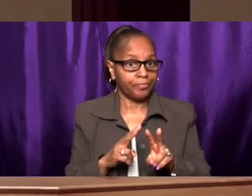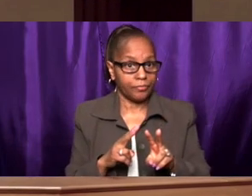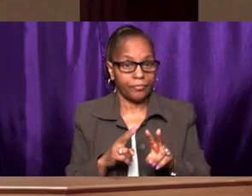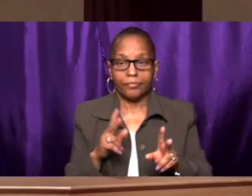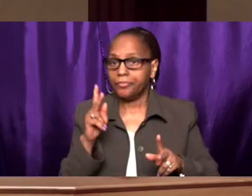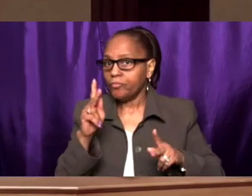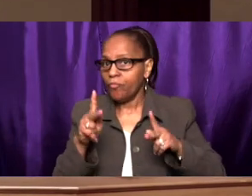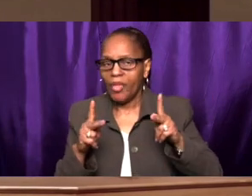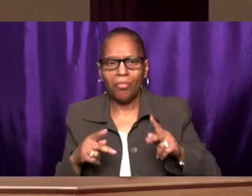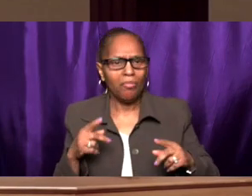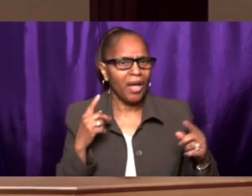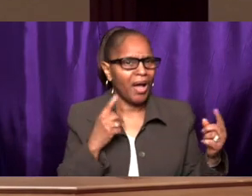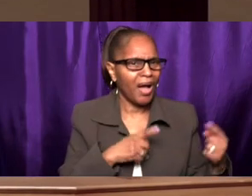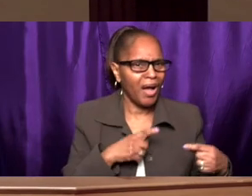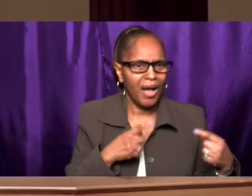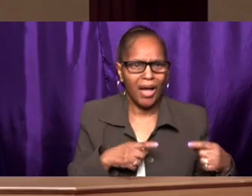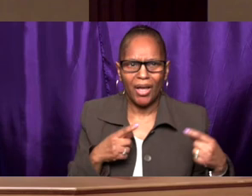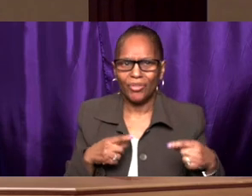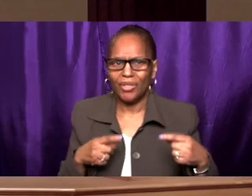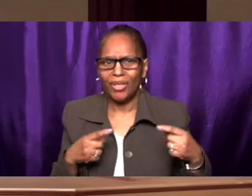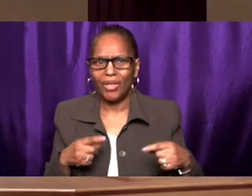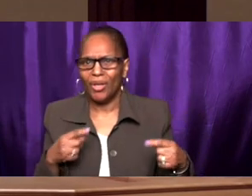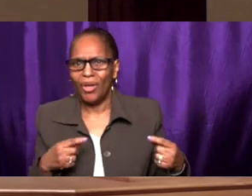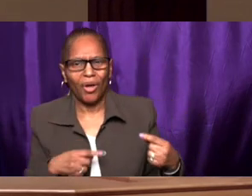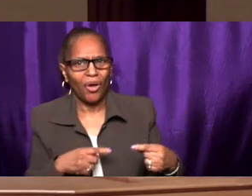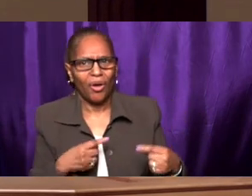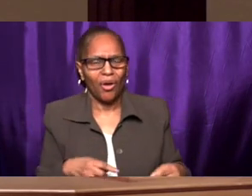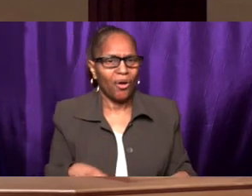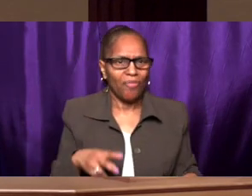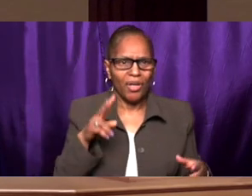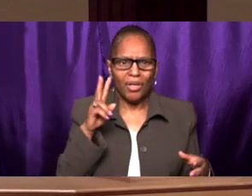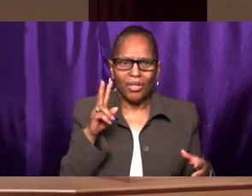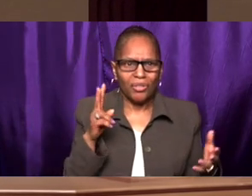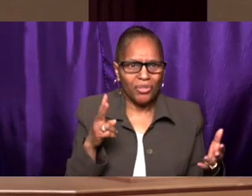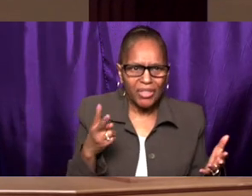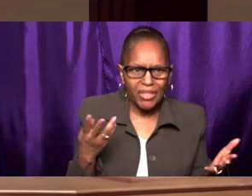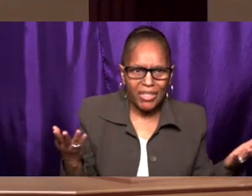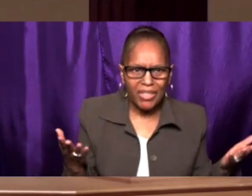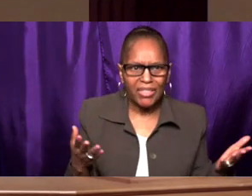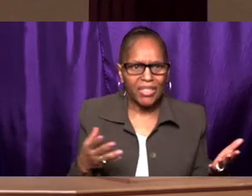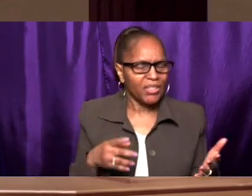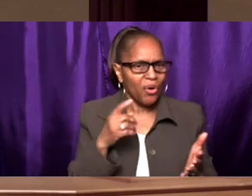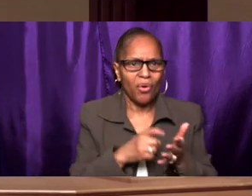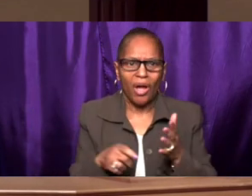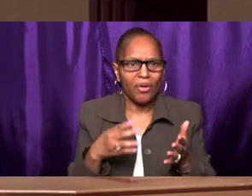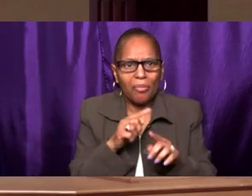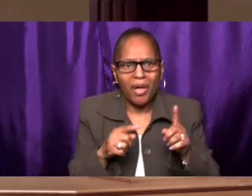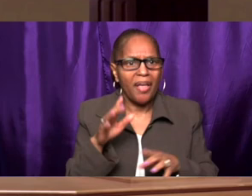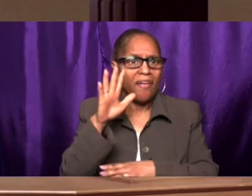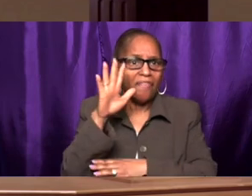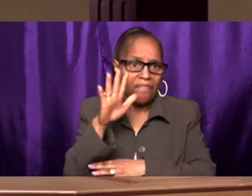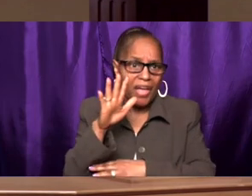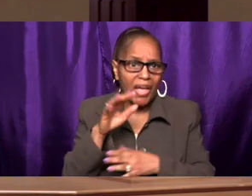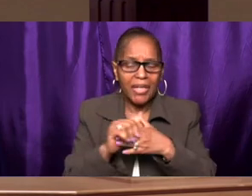Jokers are arguing over a cubic zirconian pendant that don't cost but $5, but